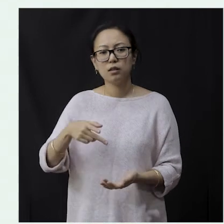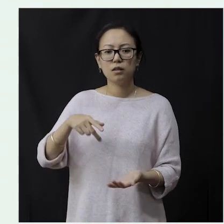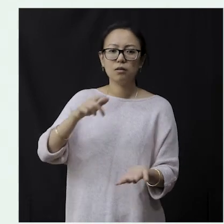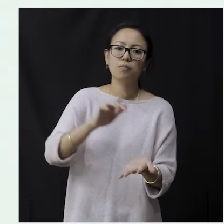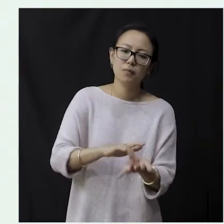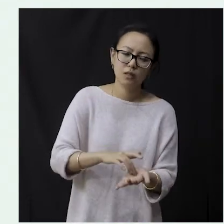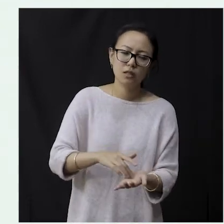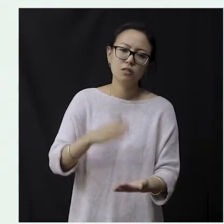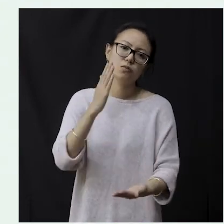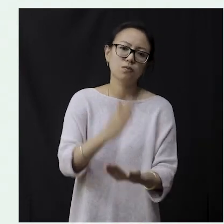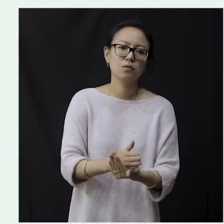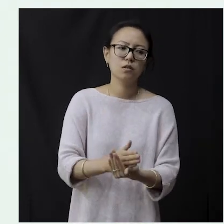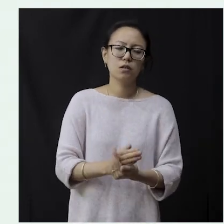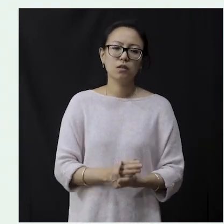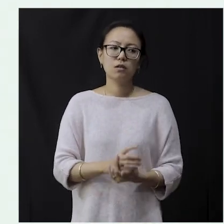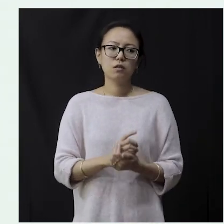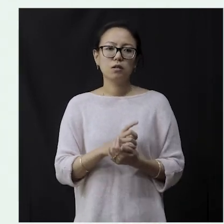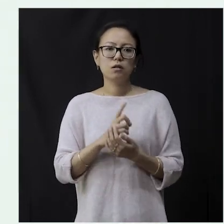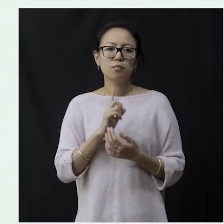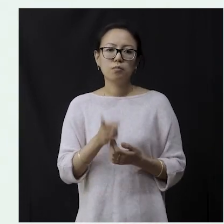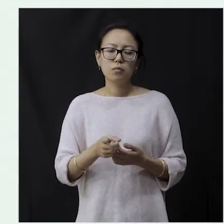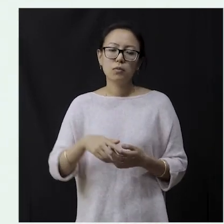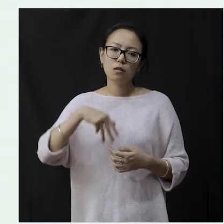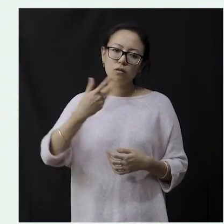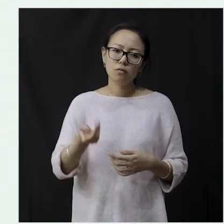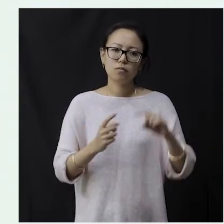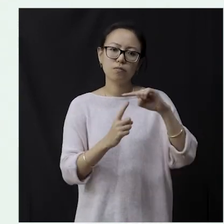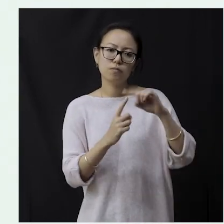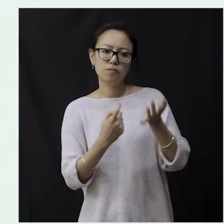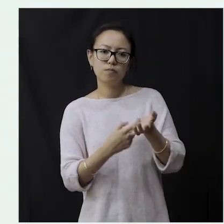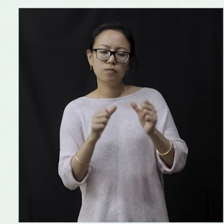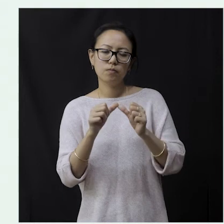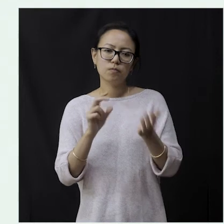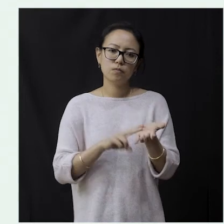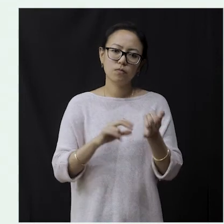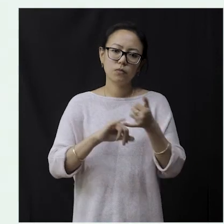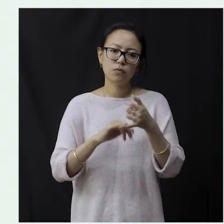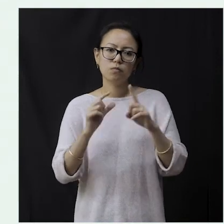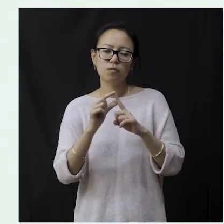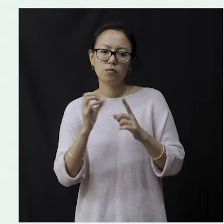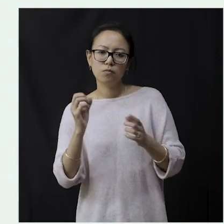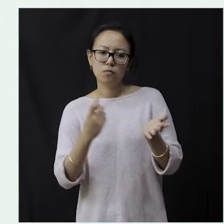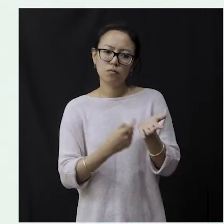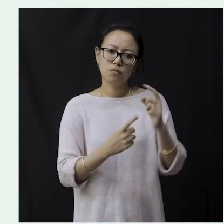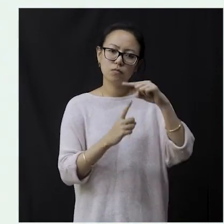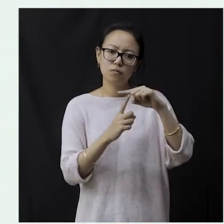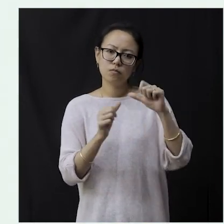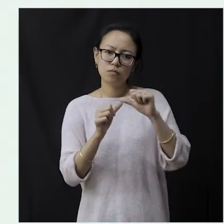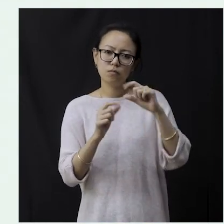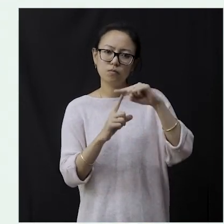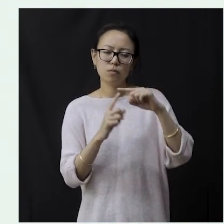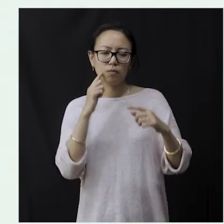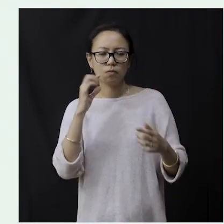So likewise, when transportation came up, now even in the villages, when I go to my own village, I see